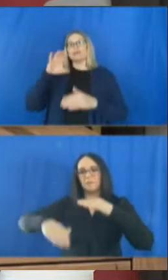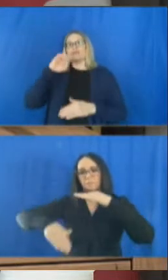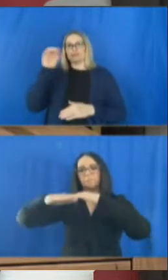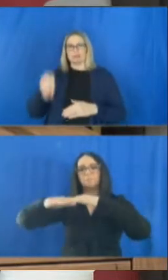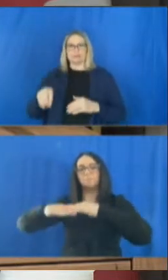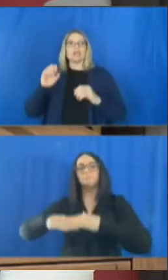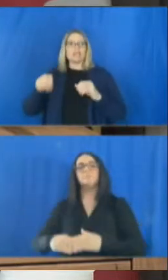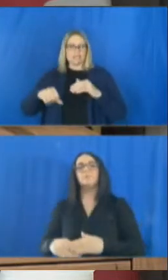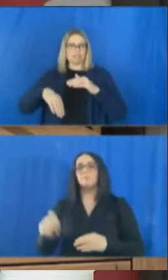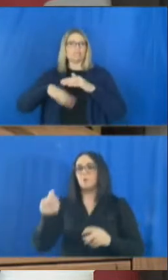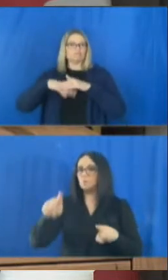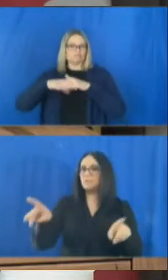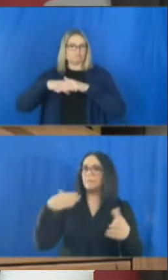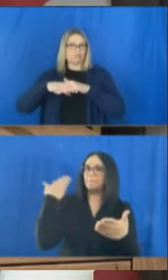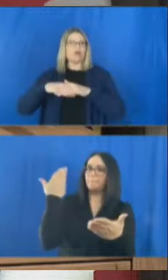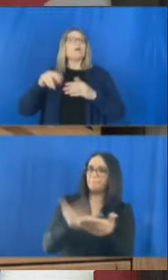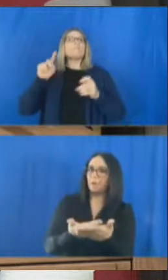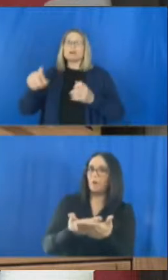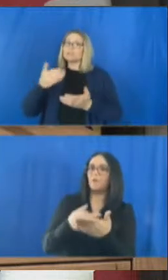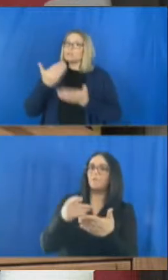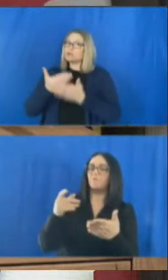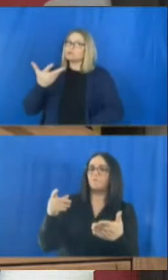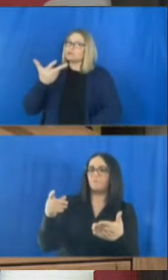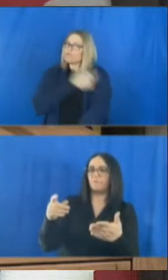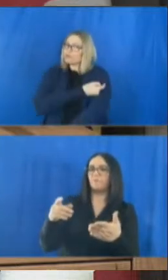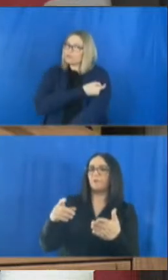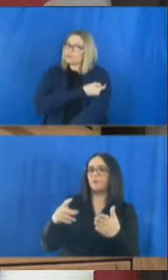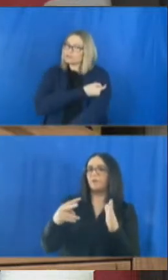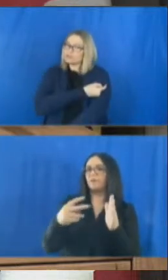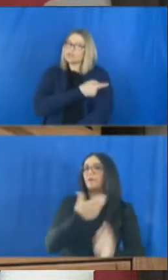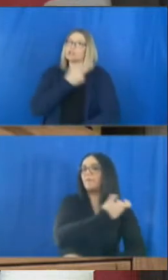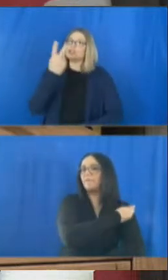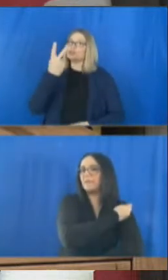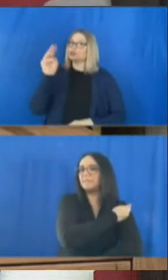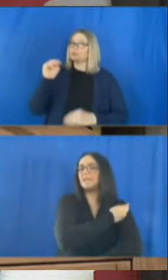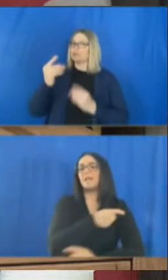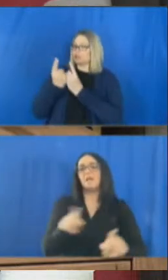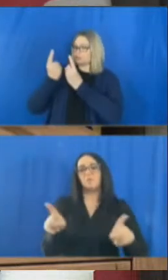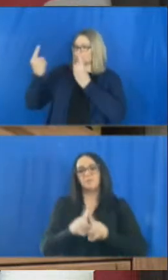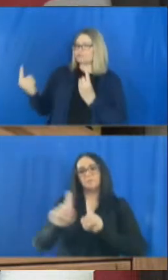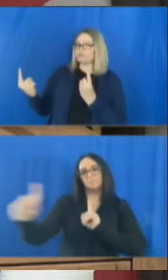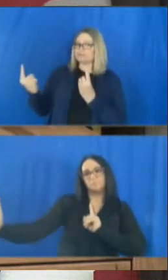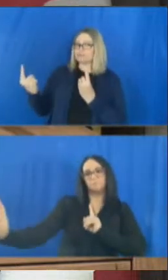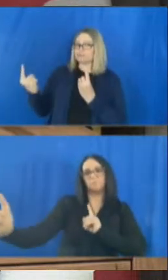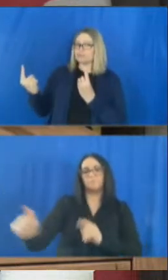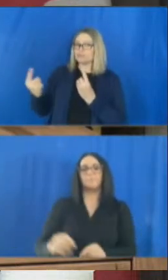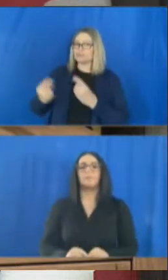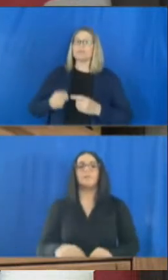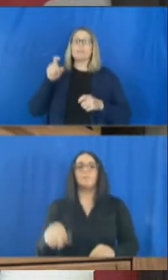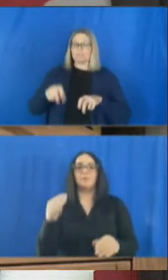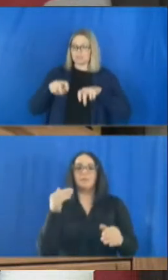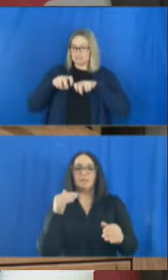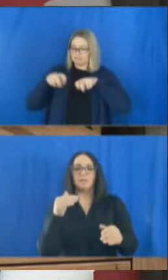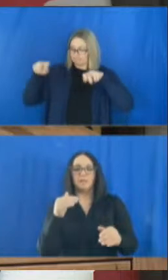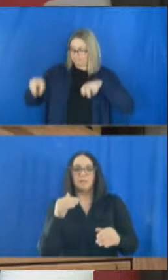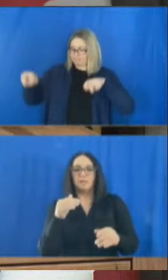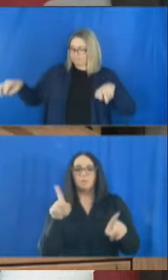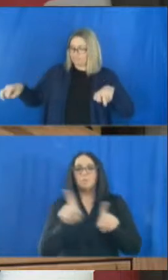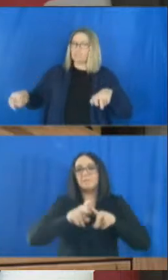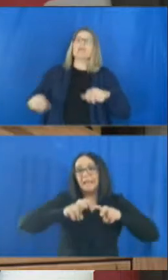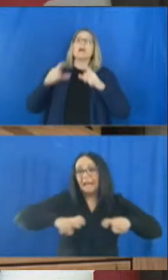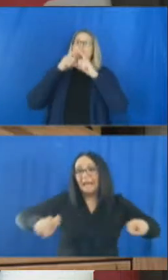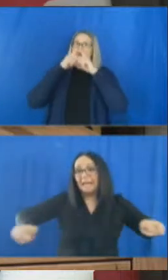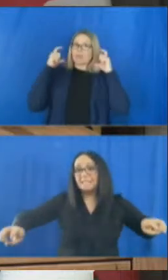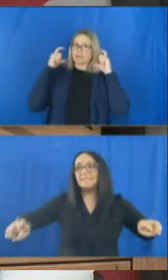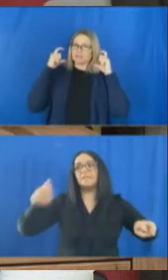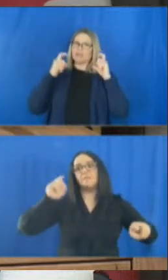drinking. As we promised last month, we have also made changes to reduce the restrictions surrounding sports and activities at Level